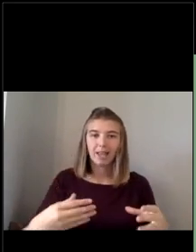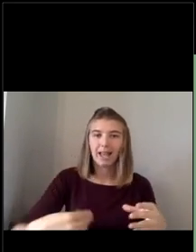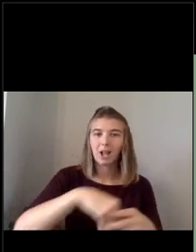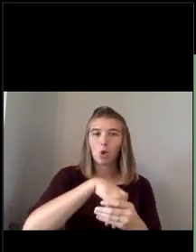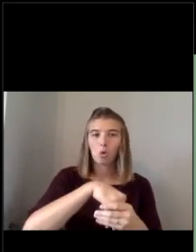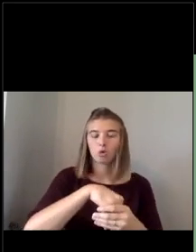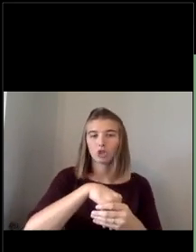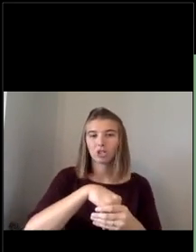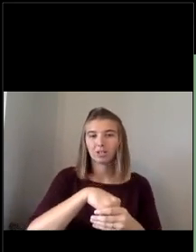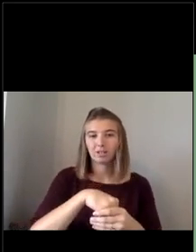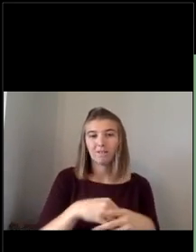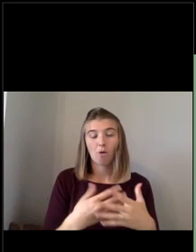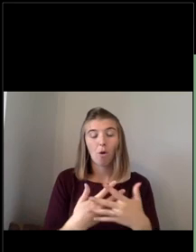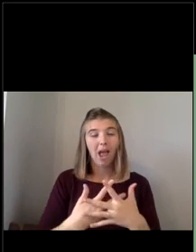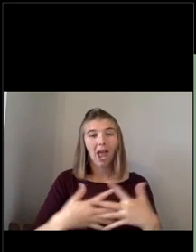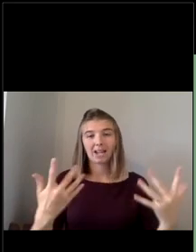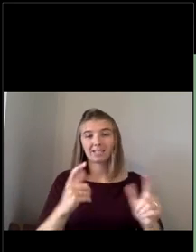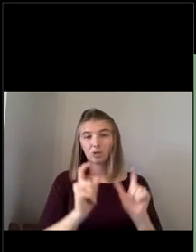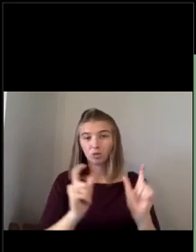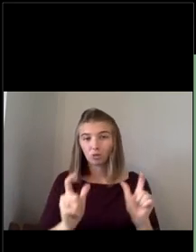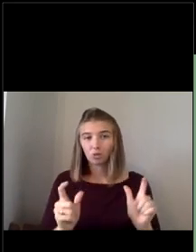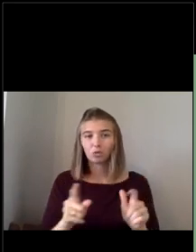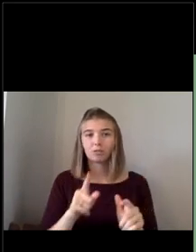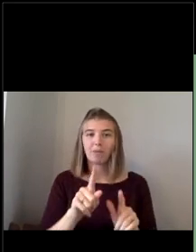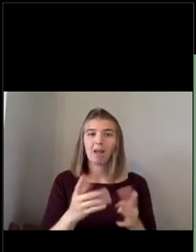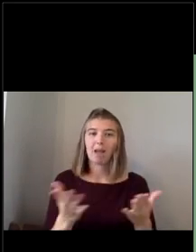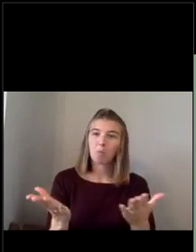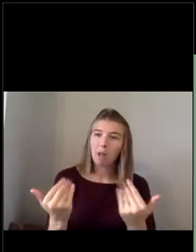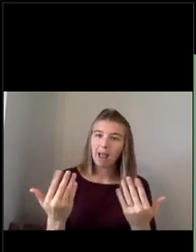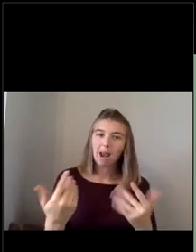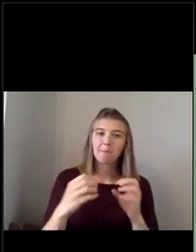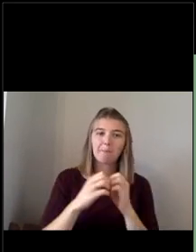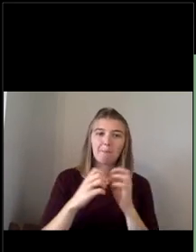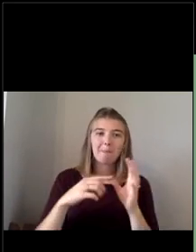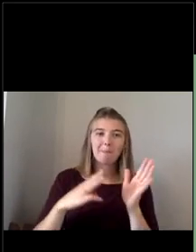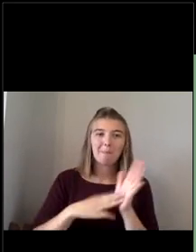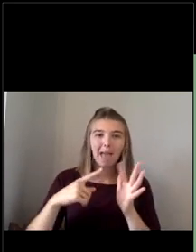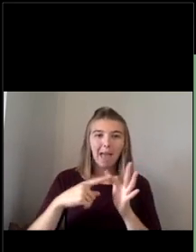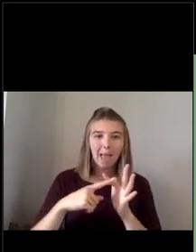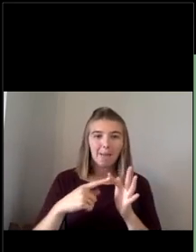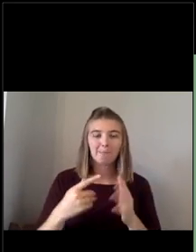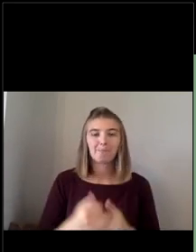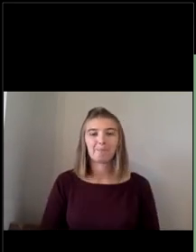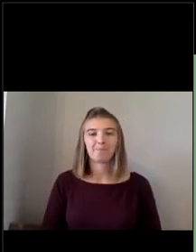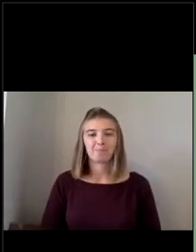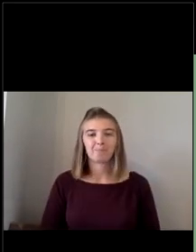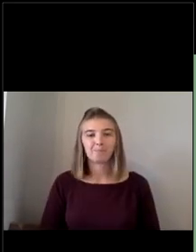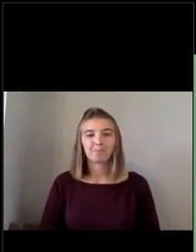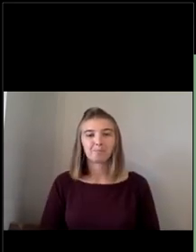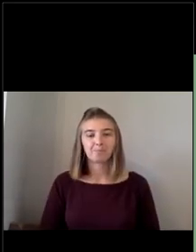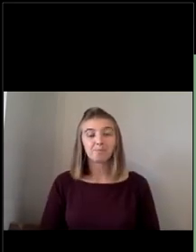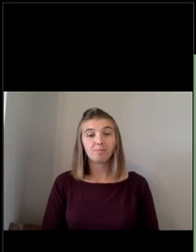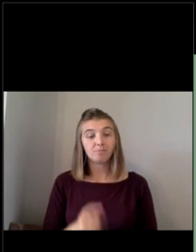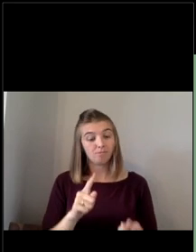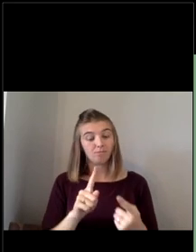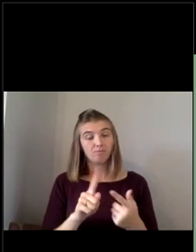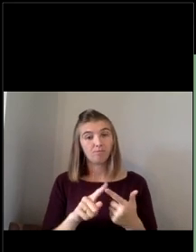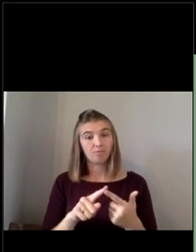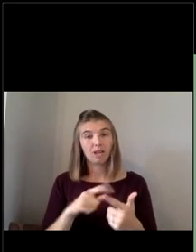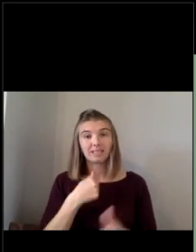that form this category at the school. We are also in the process of setting up an international student network as